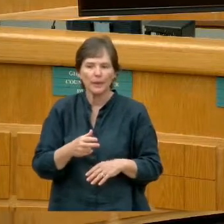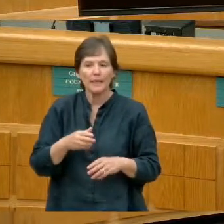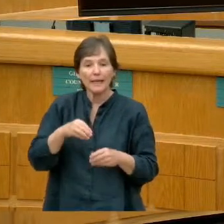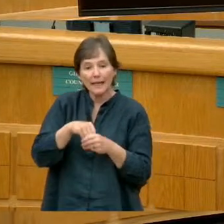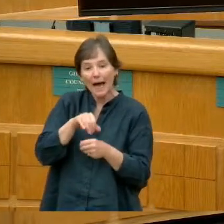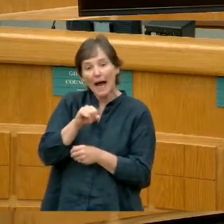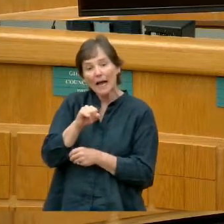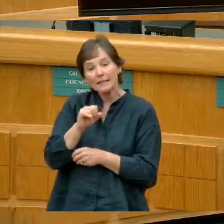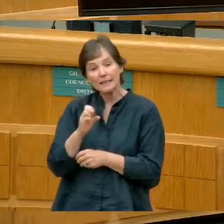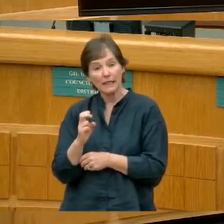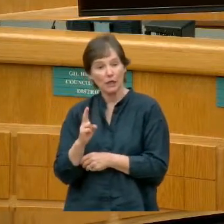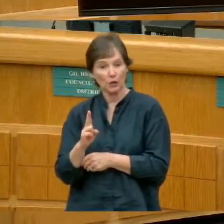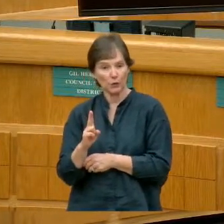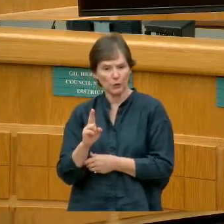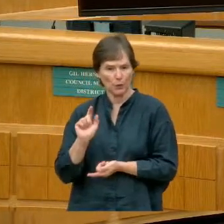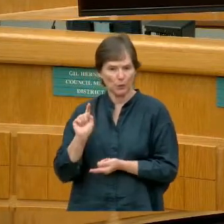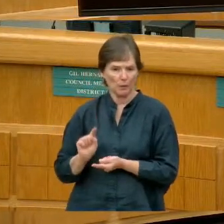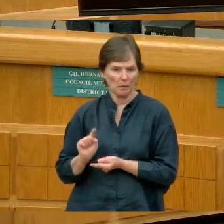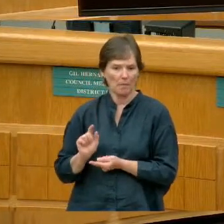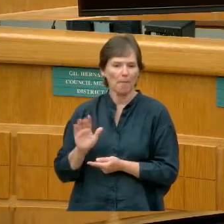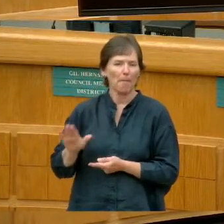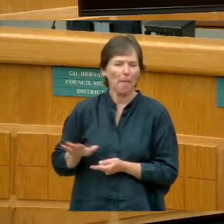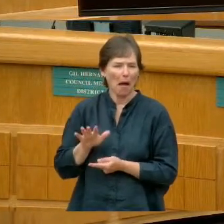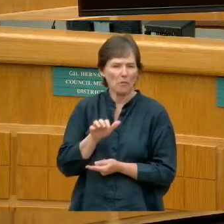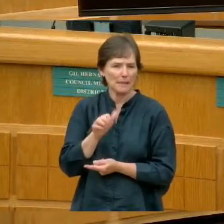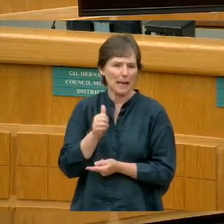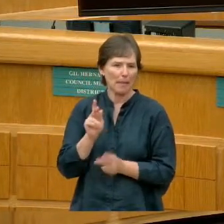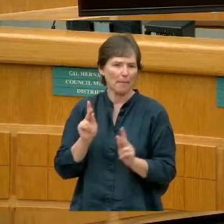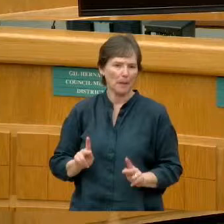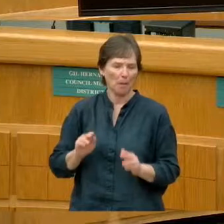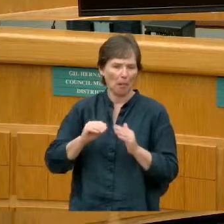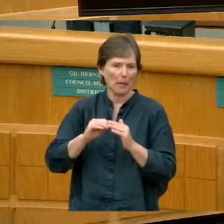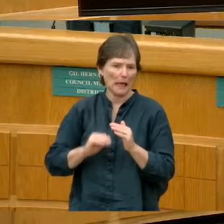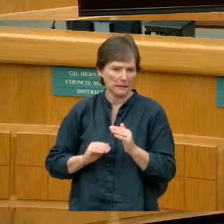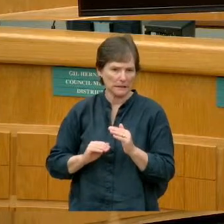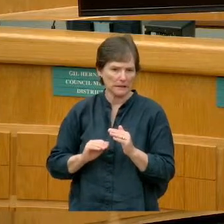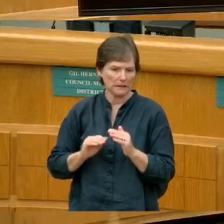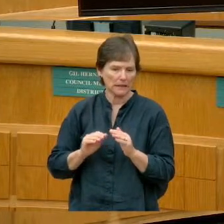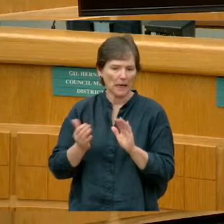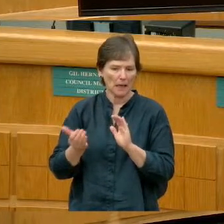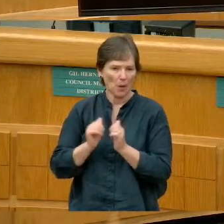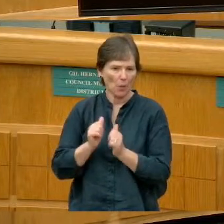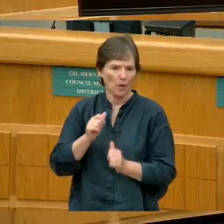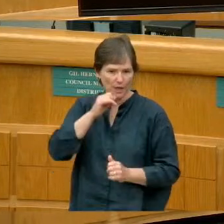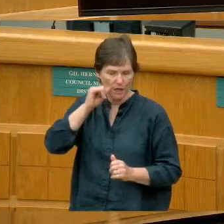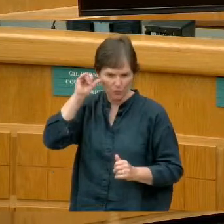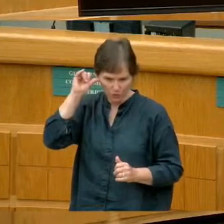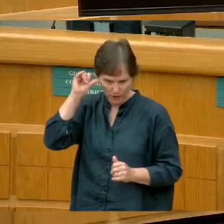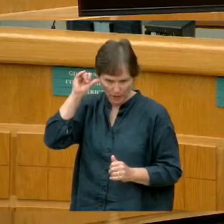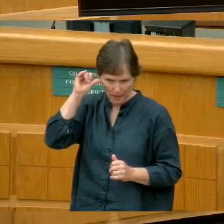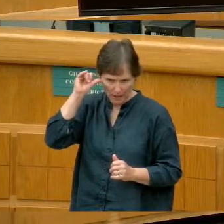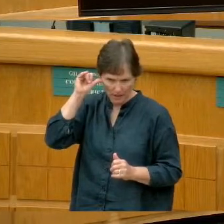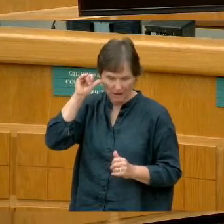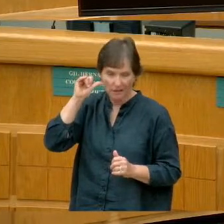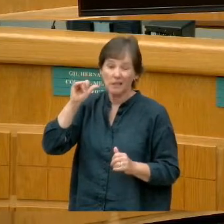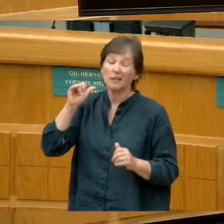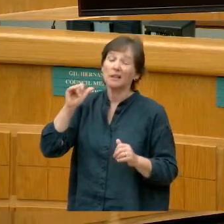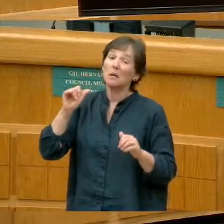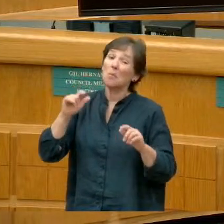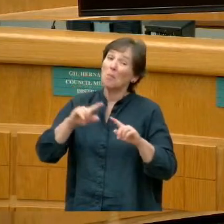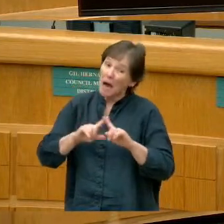in ICU today than yesterday, but overall the hospital count is up, as you saw on that prior